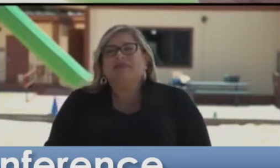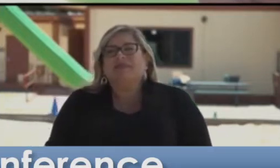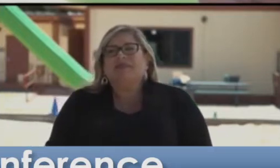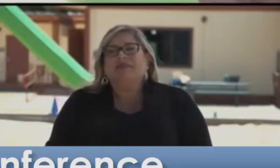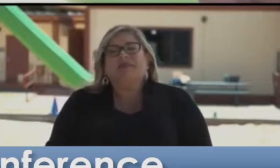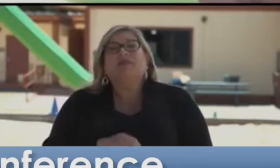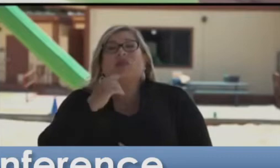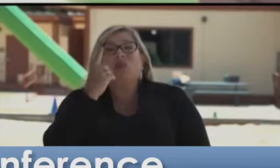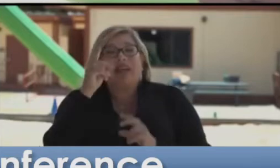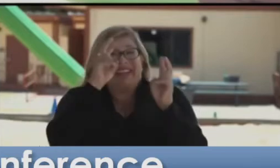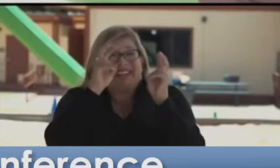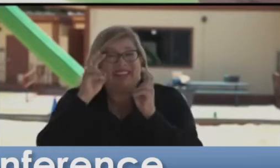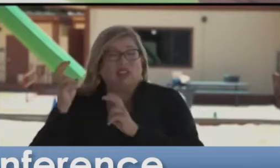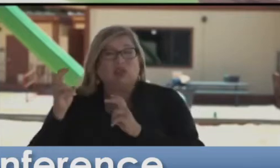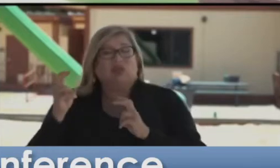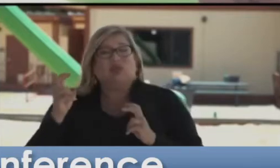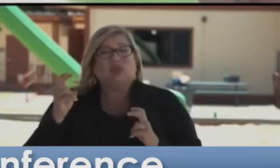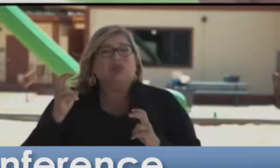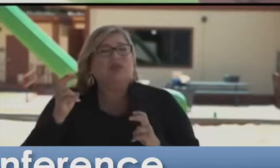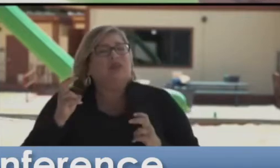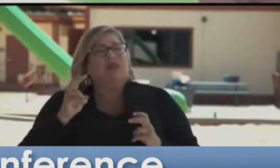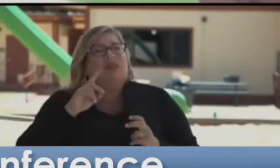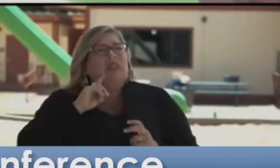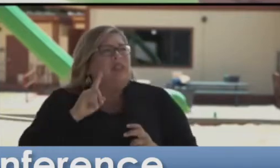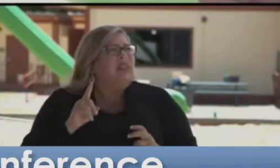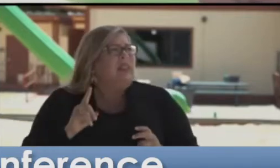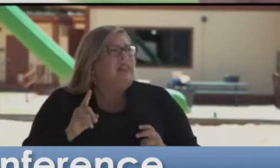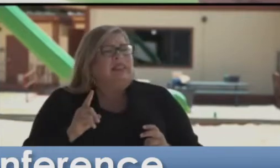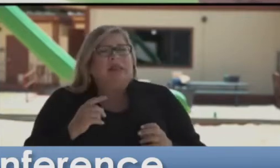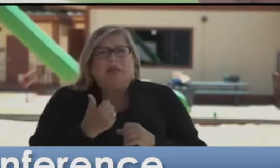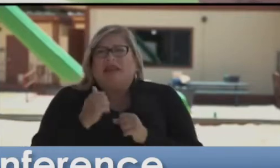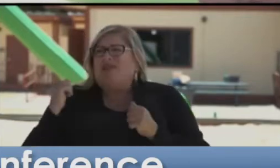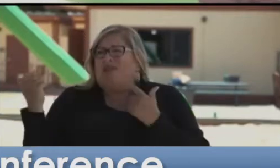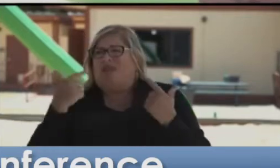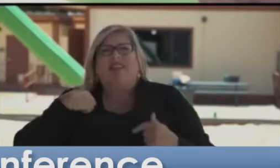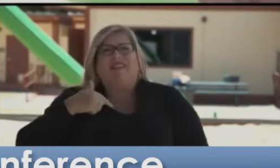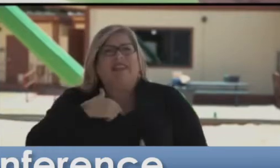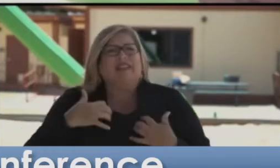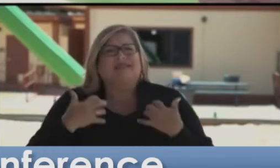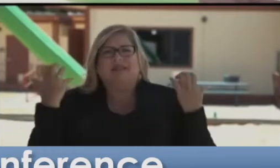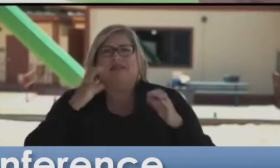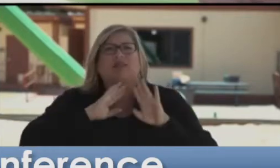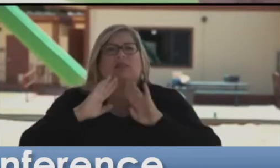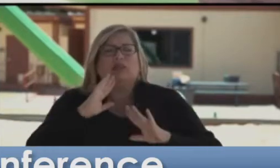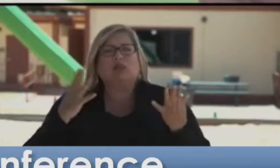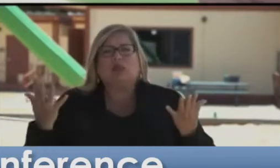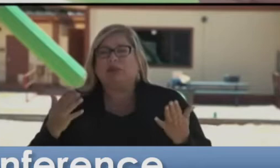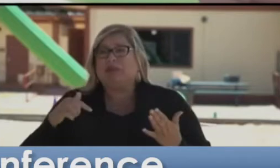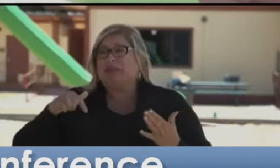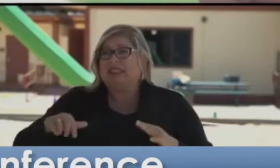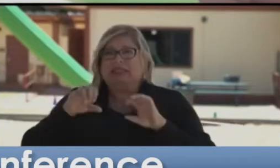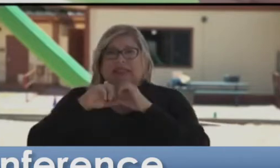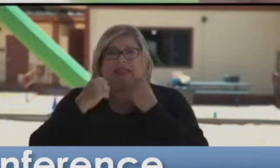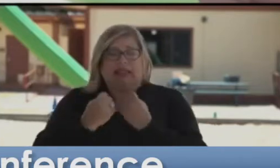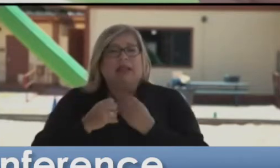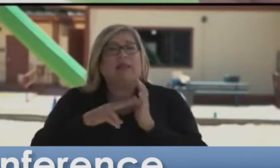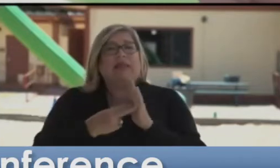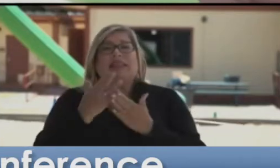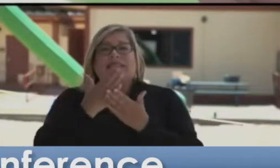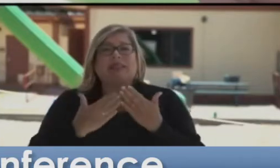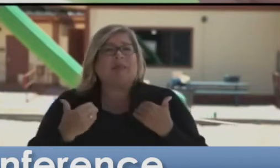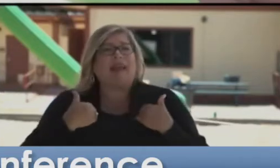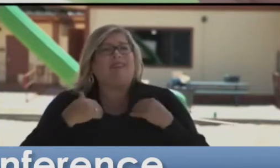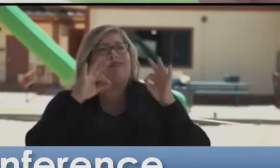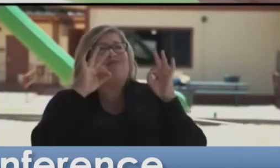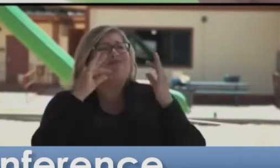one of the issues that just infuriates, I think, all of us is that we live in a society of haves and have-nots. We talk often